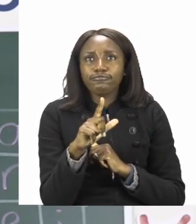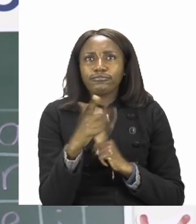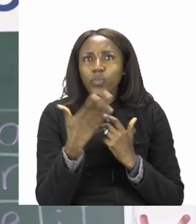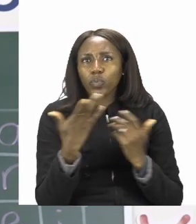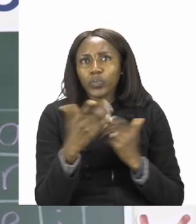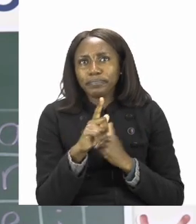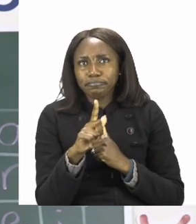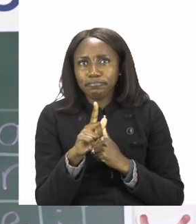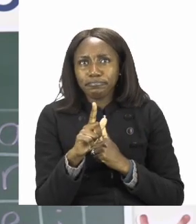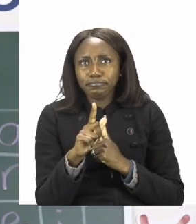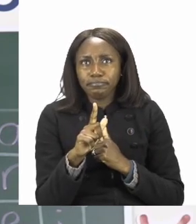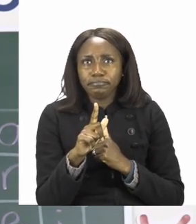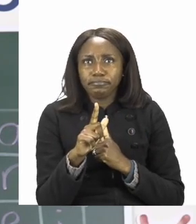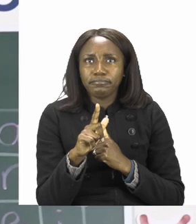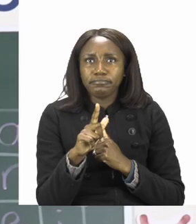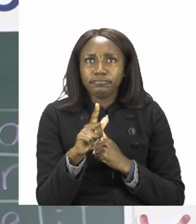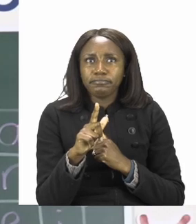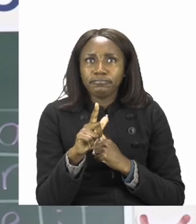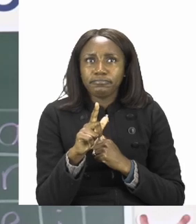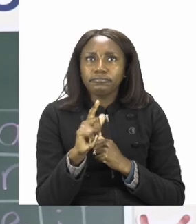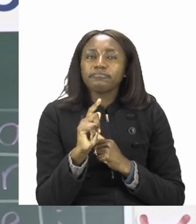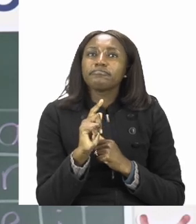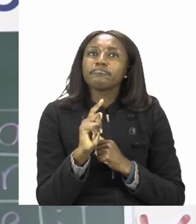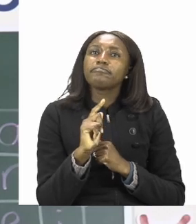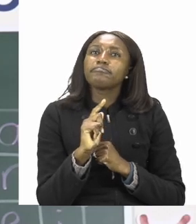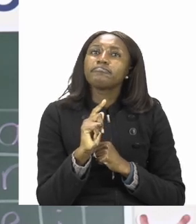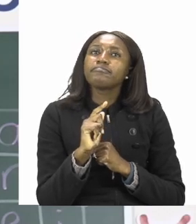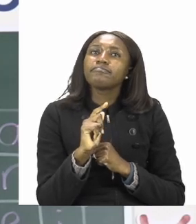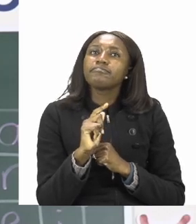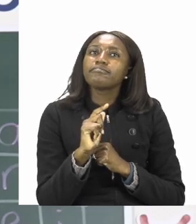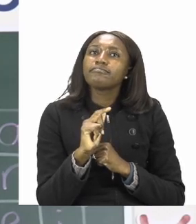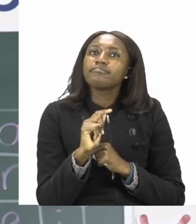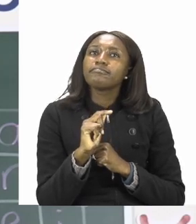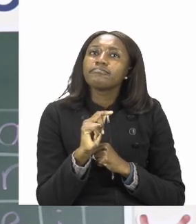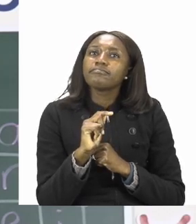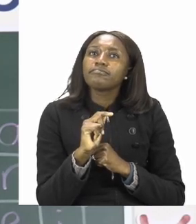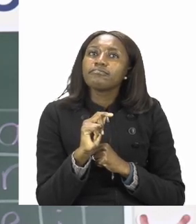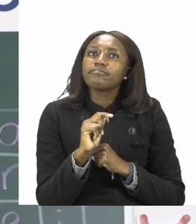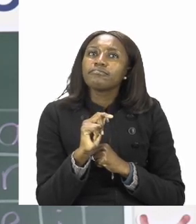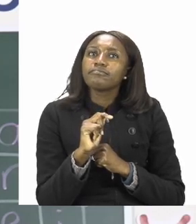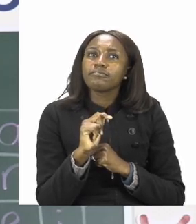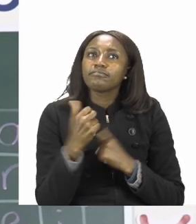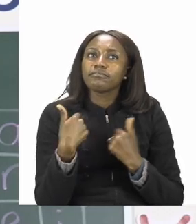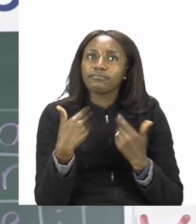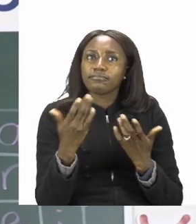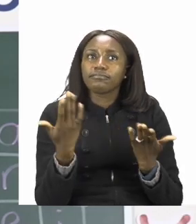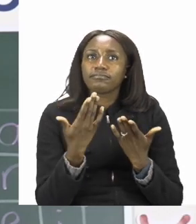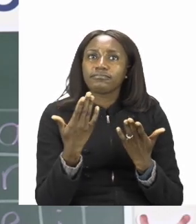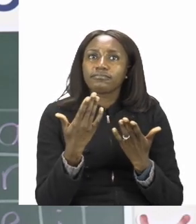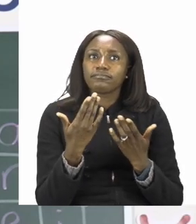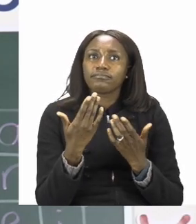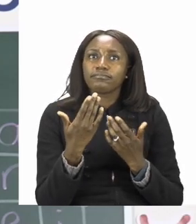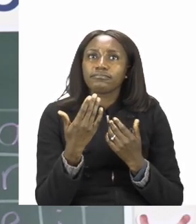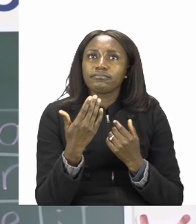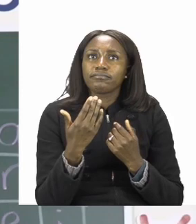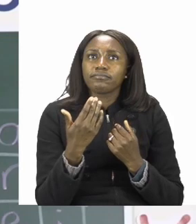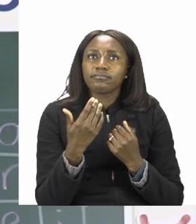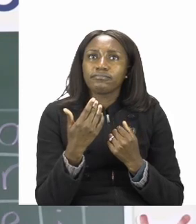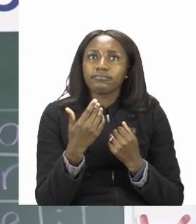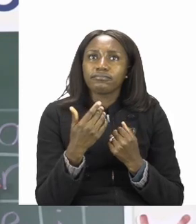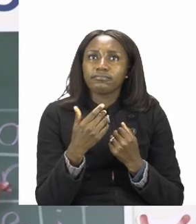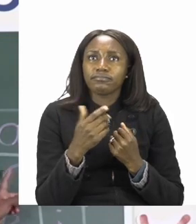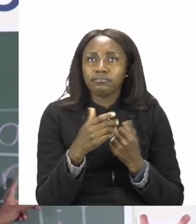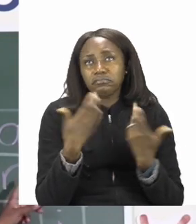word, or rather if we can find the word. I'm going to start by looking down because remember, you can